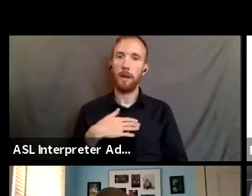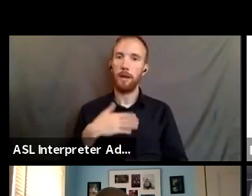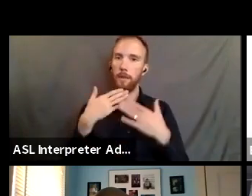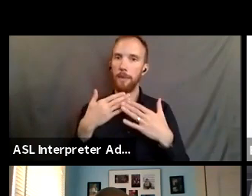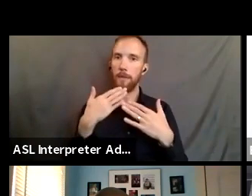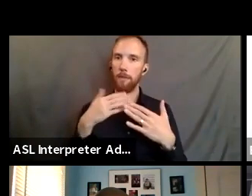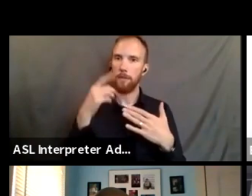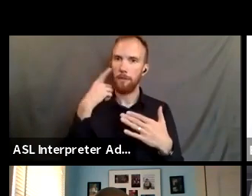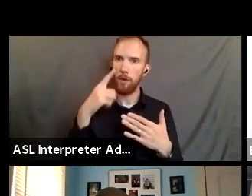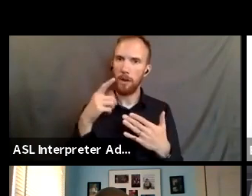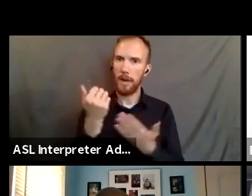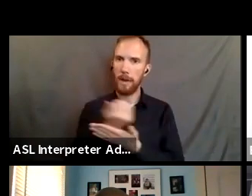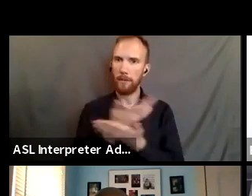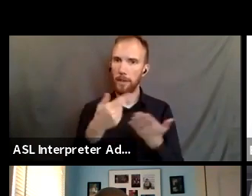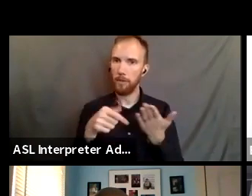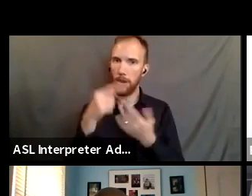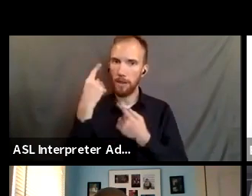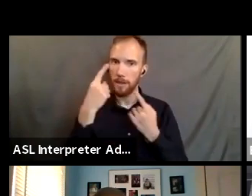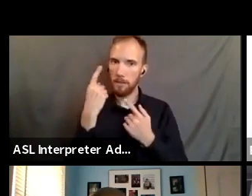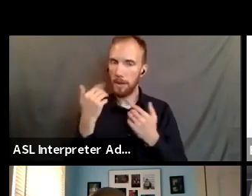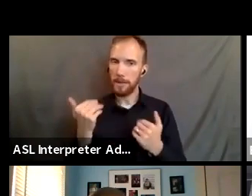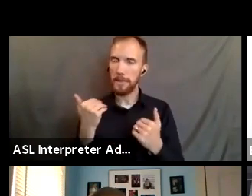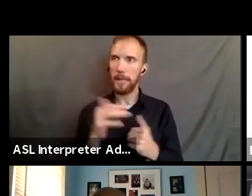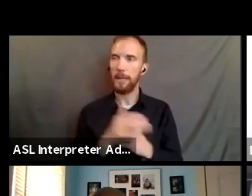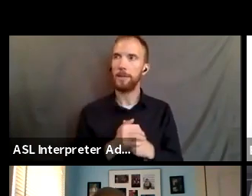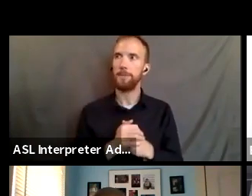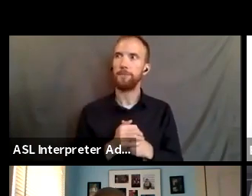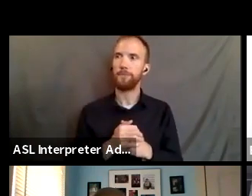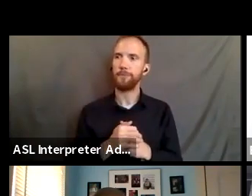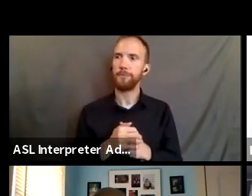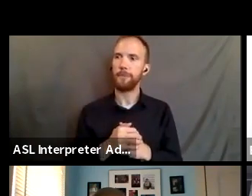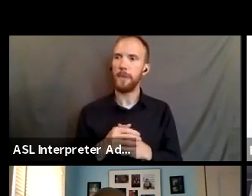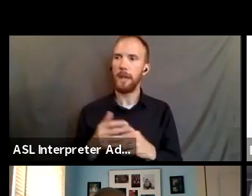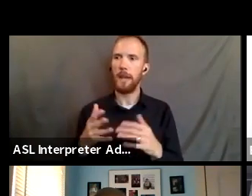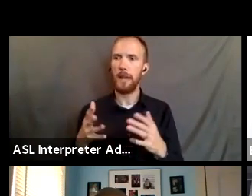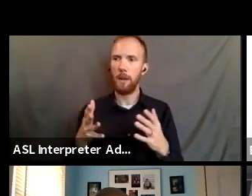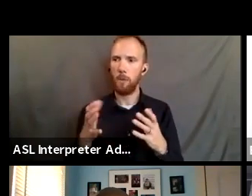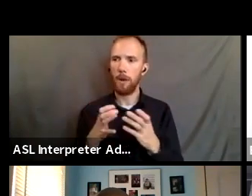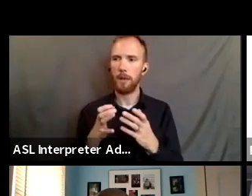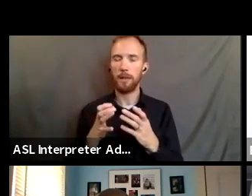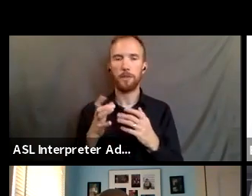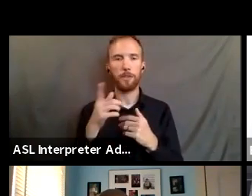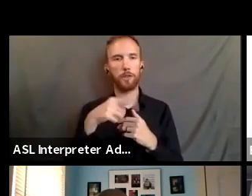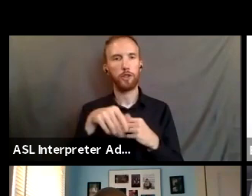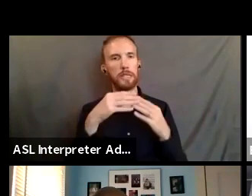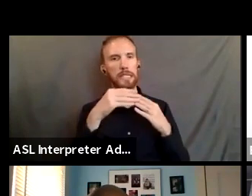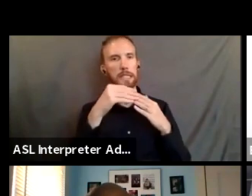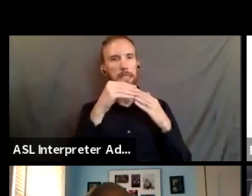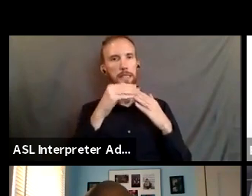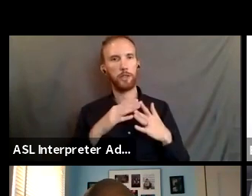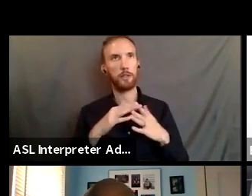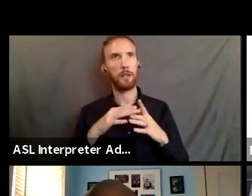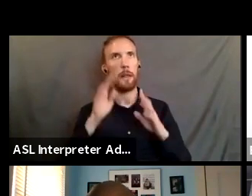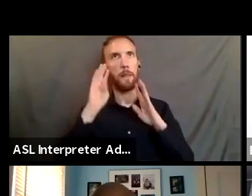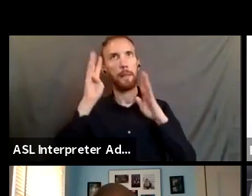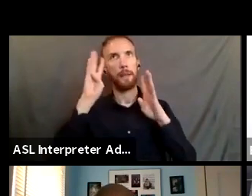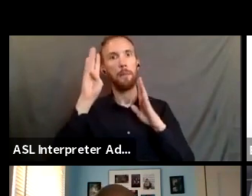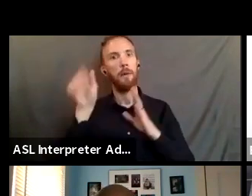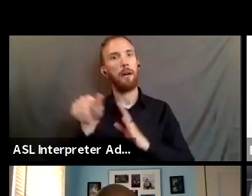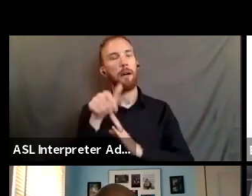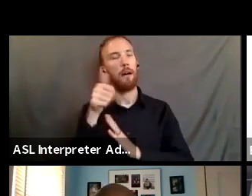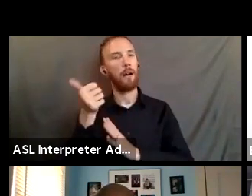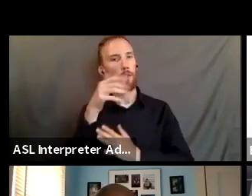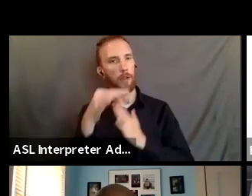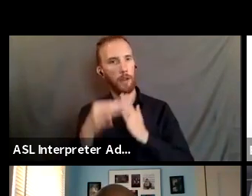considering today to ask the chicago public schools leadership to come up with alternatives to phase out the school